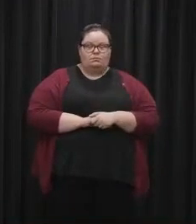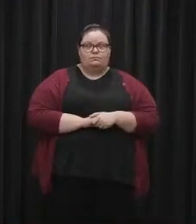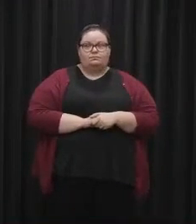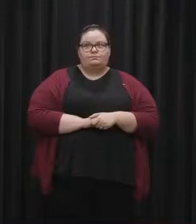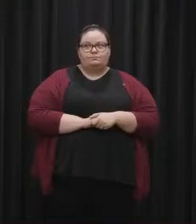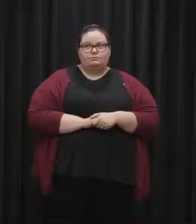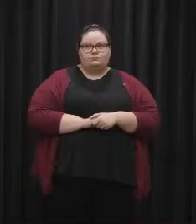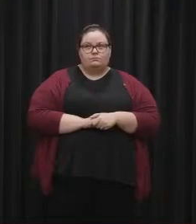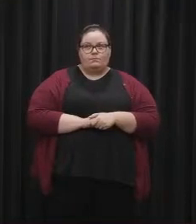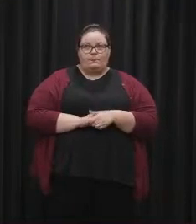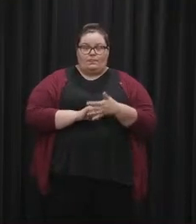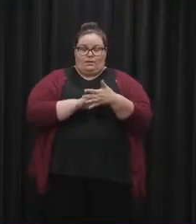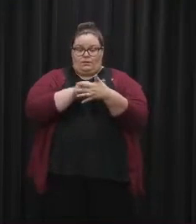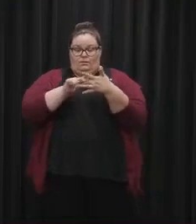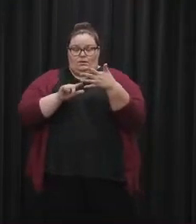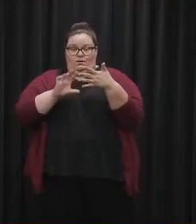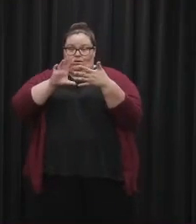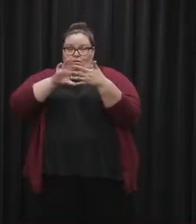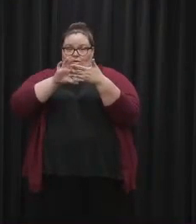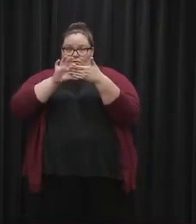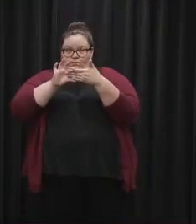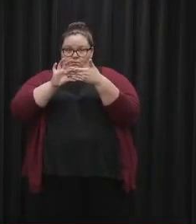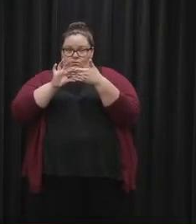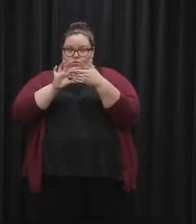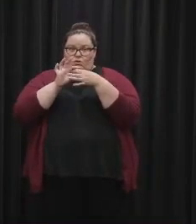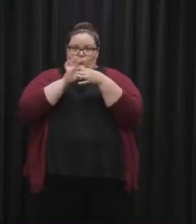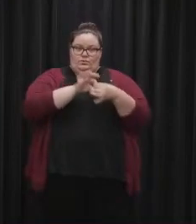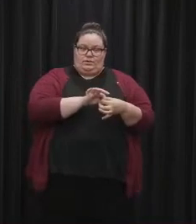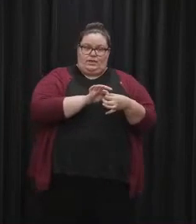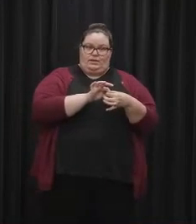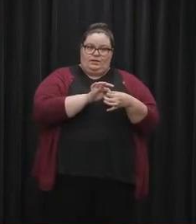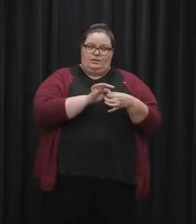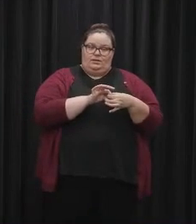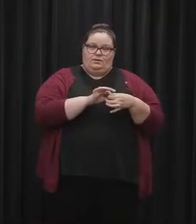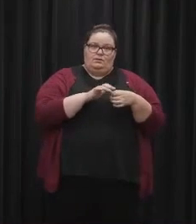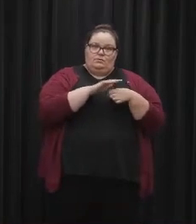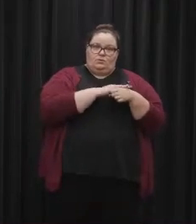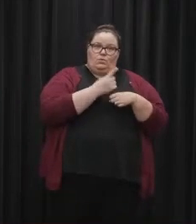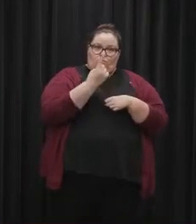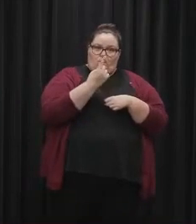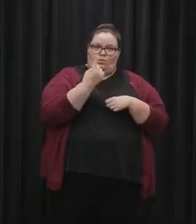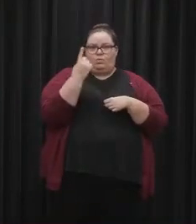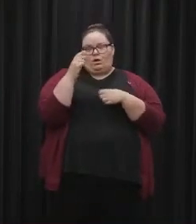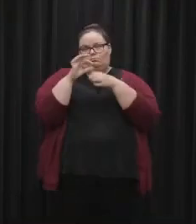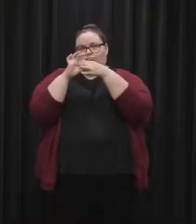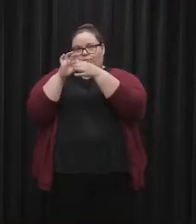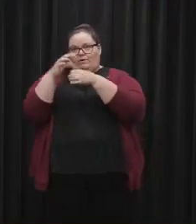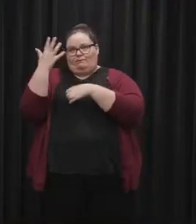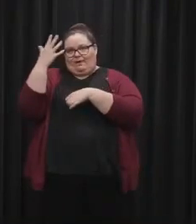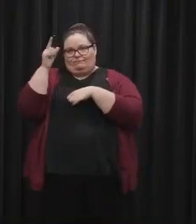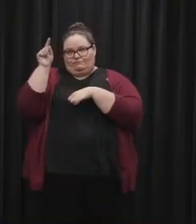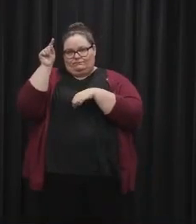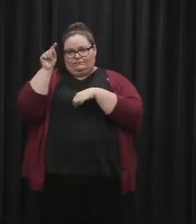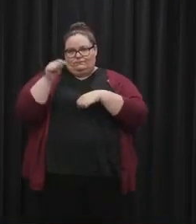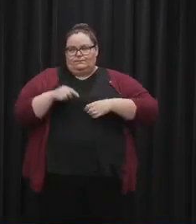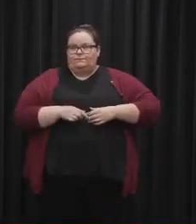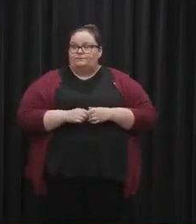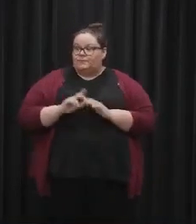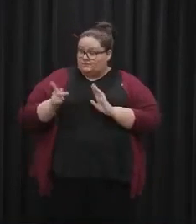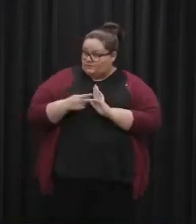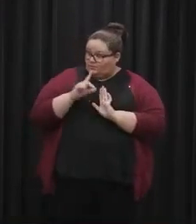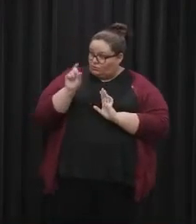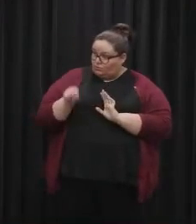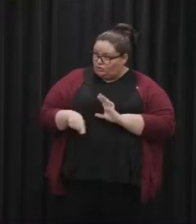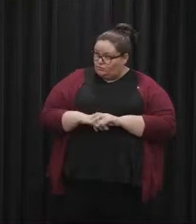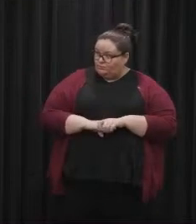So 4 of them are linked to the outbreak in Zone 1, and I believe one of them is linked to the outbreak in Zone 5. Second